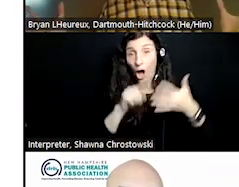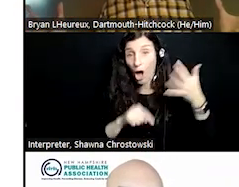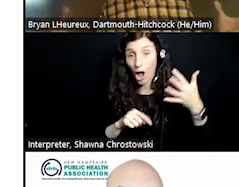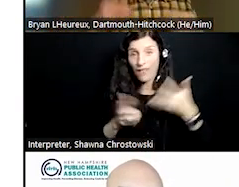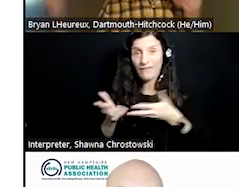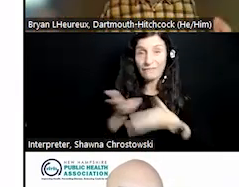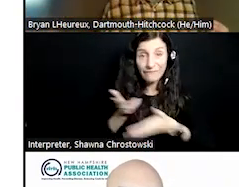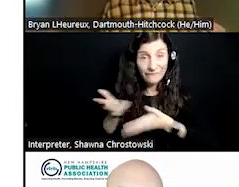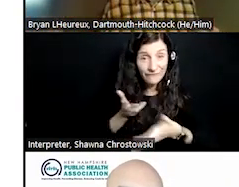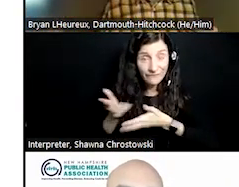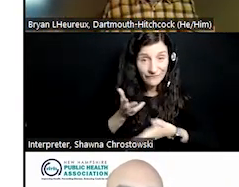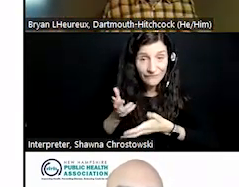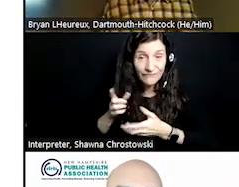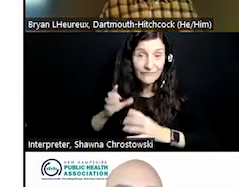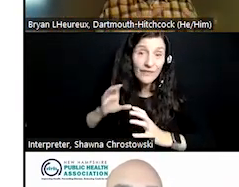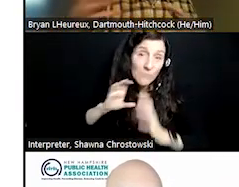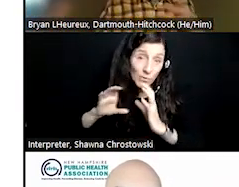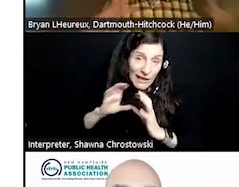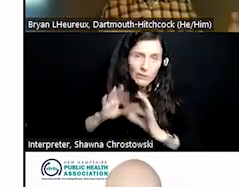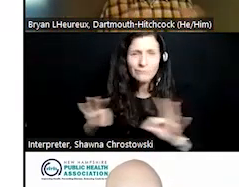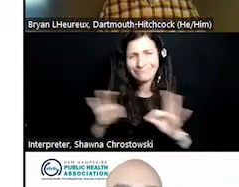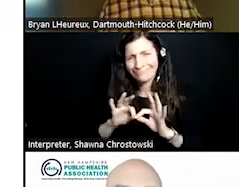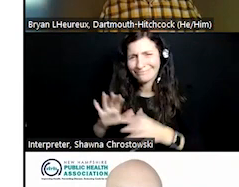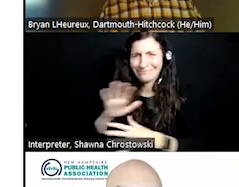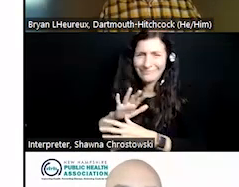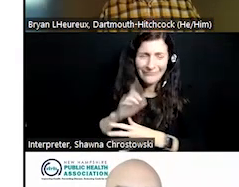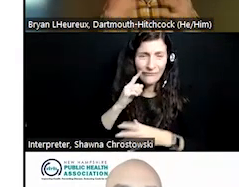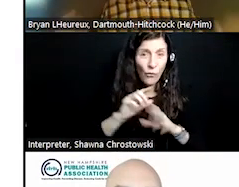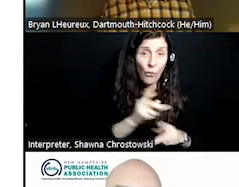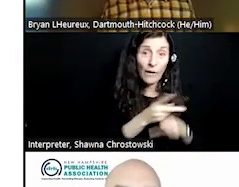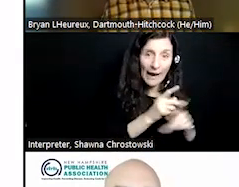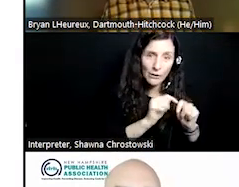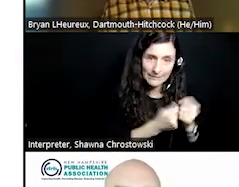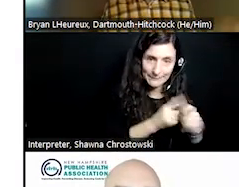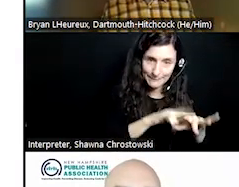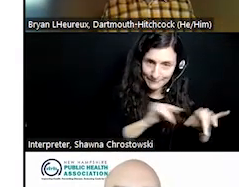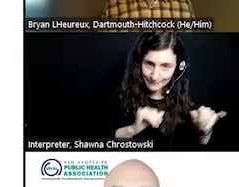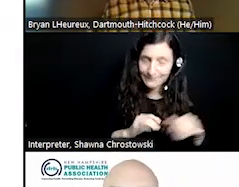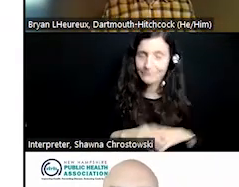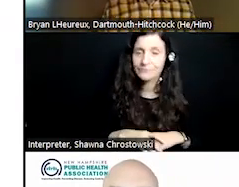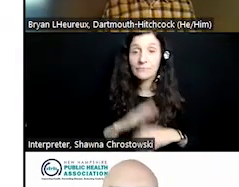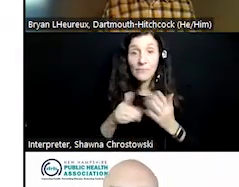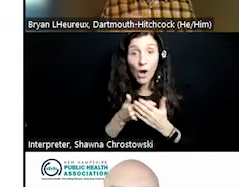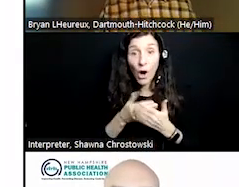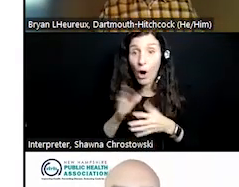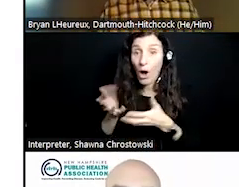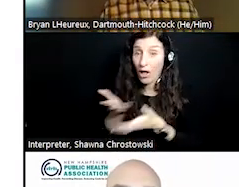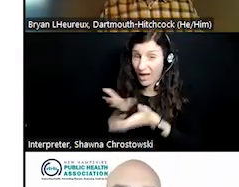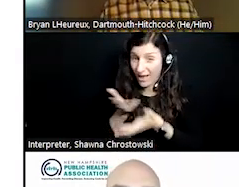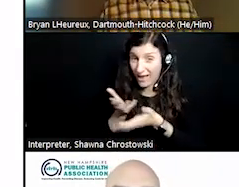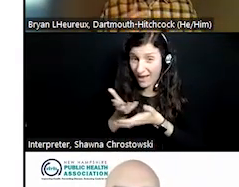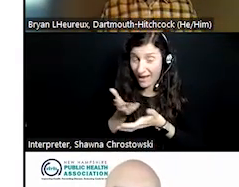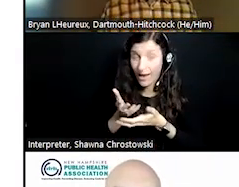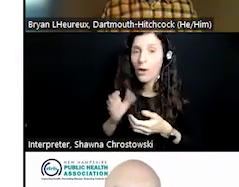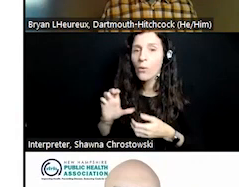interactions, communication is super important as well for the care team. So all of these interactions are documented within the patient's